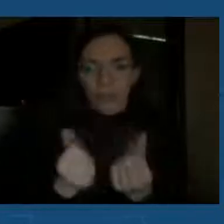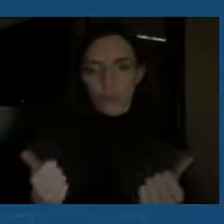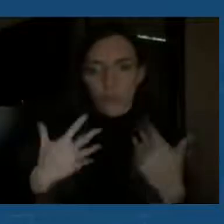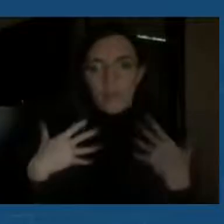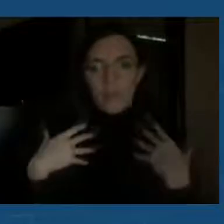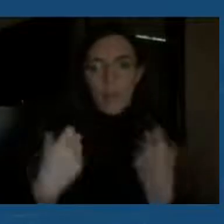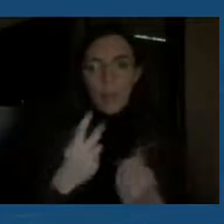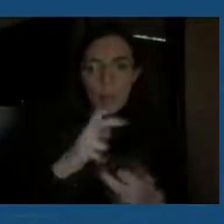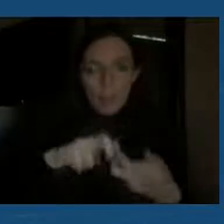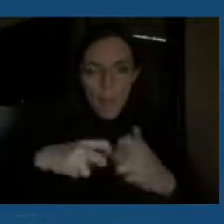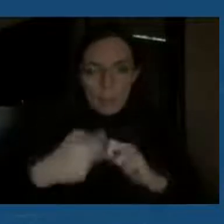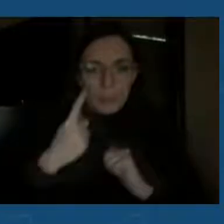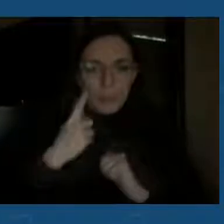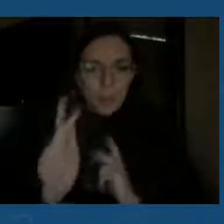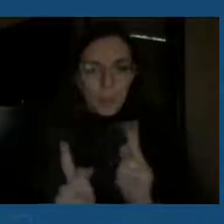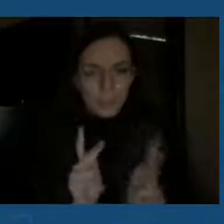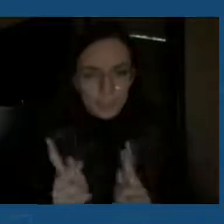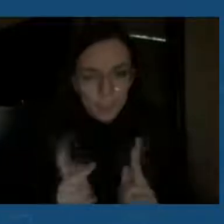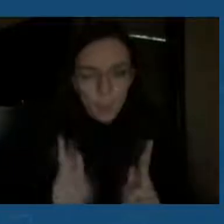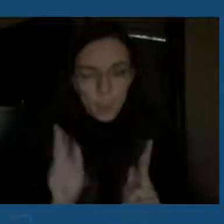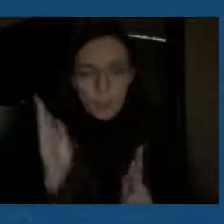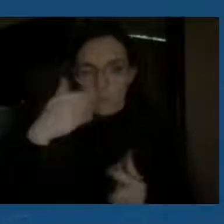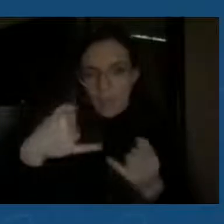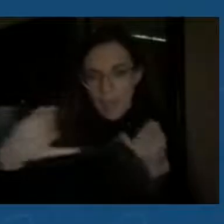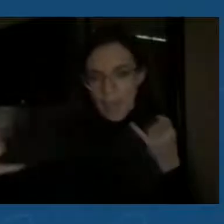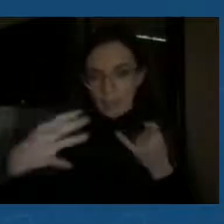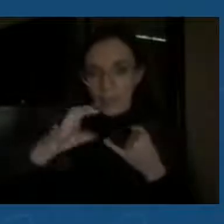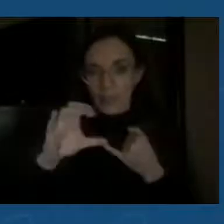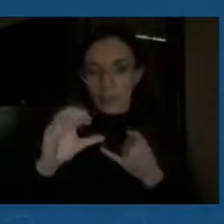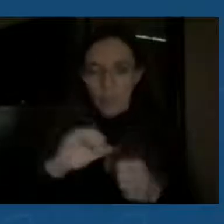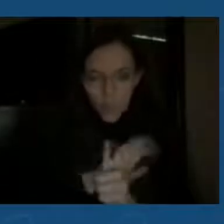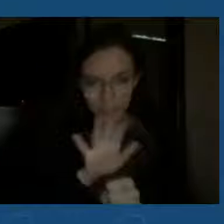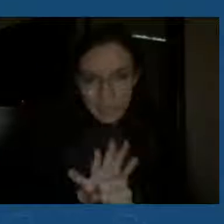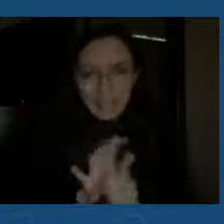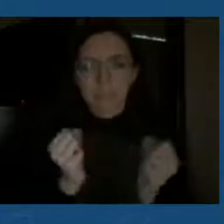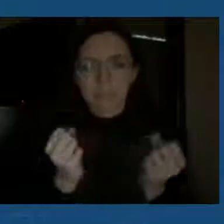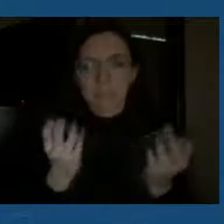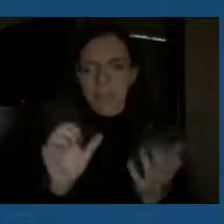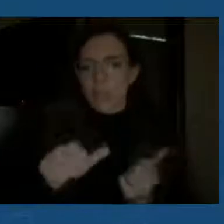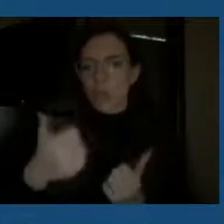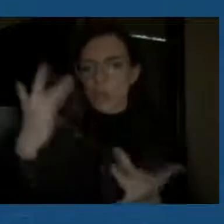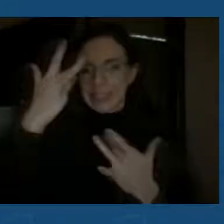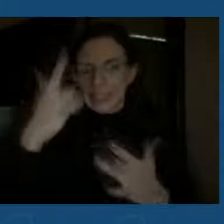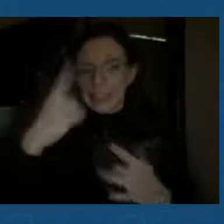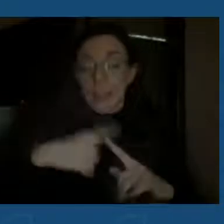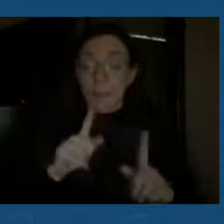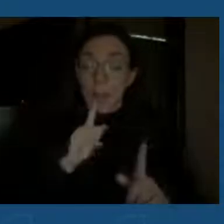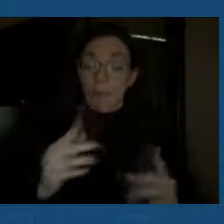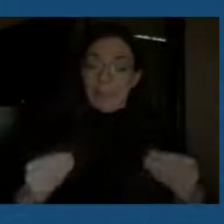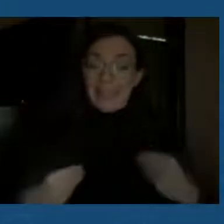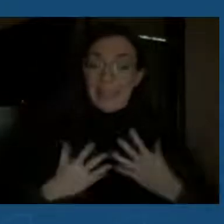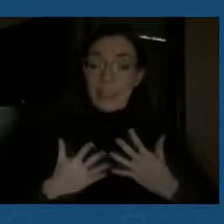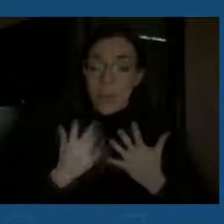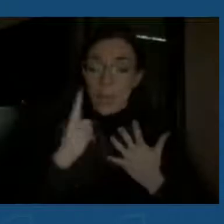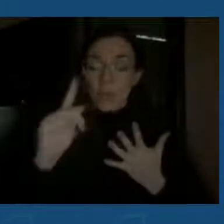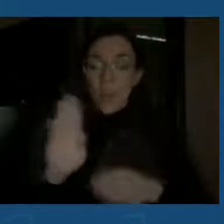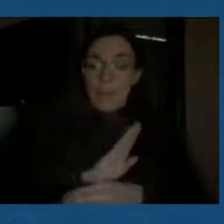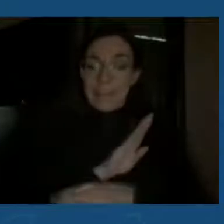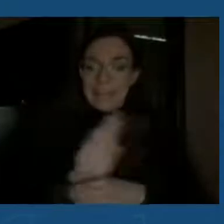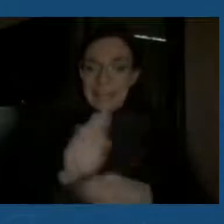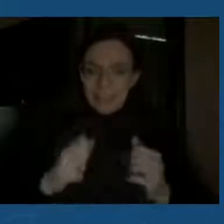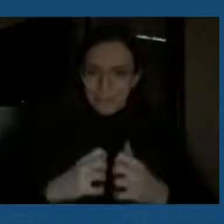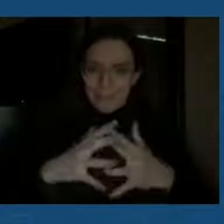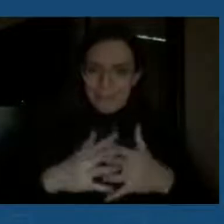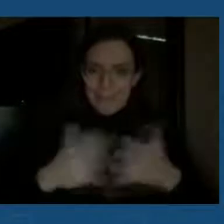on the front lines of COVID and so many diseases, but the inspiration for so many businesses that are being created right here in Central New York, and that